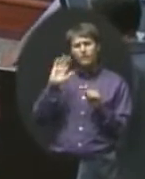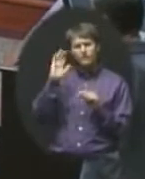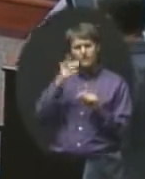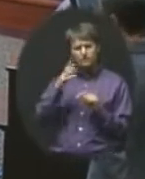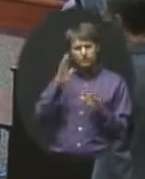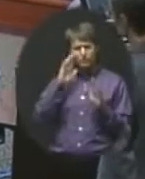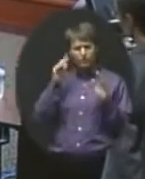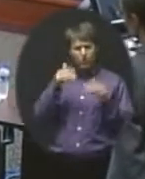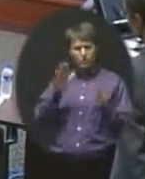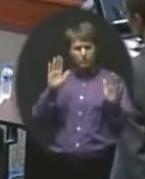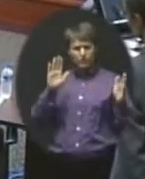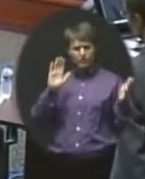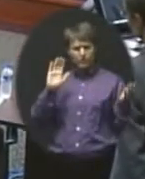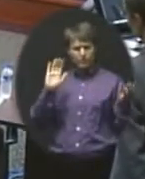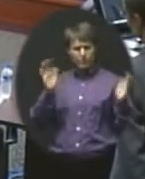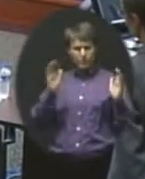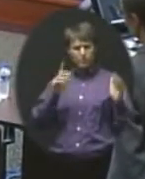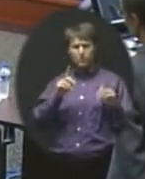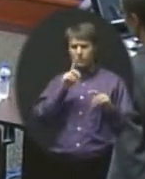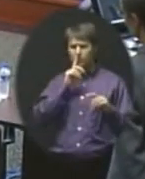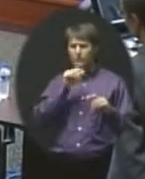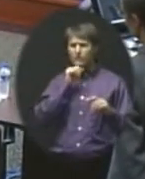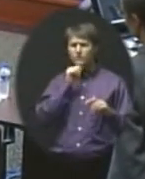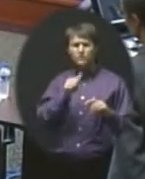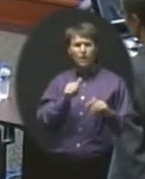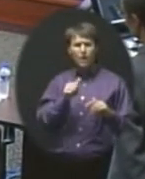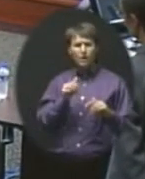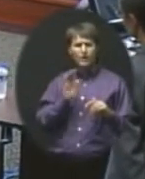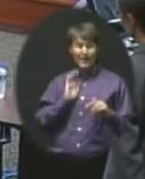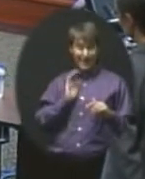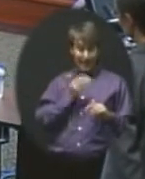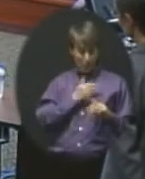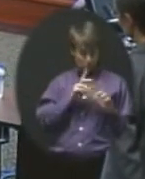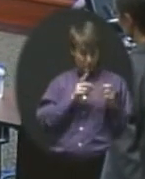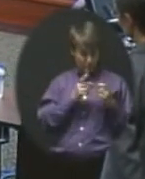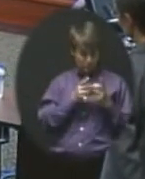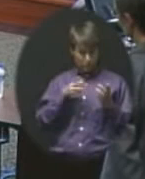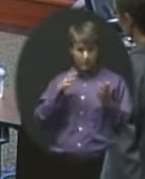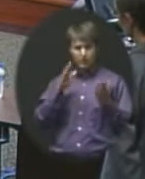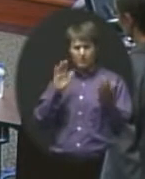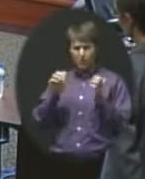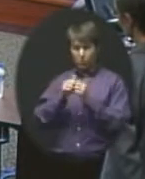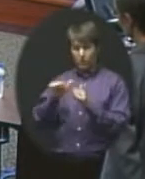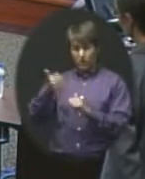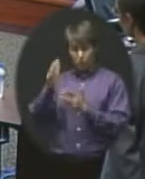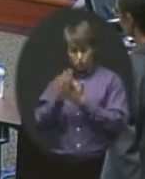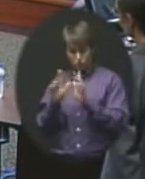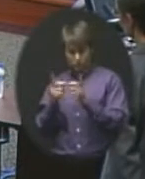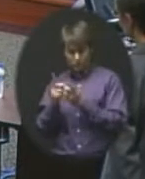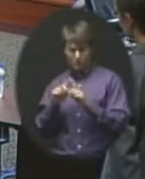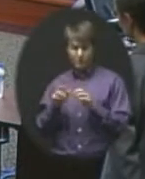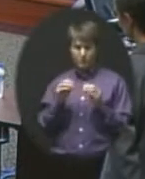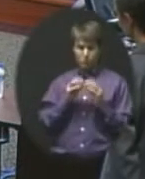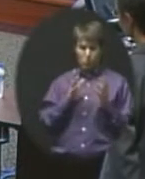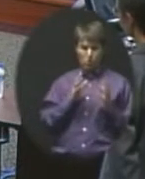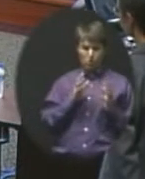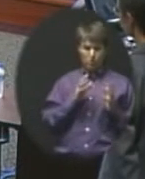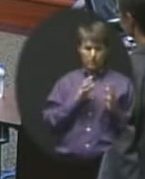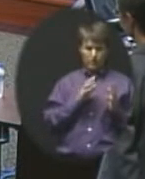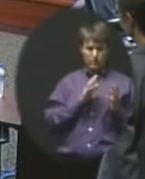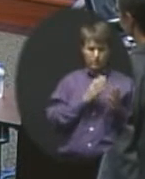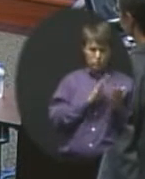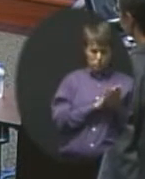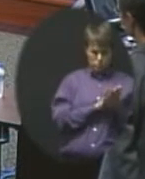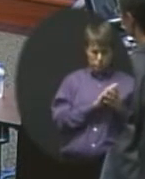of comparison then is not our district against another district, but it's an internal comparison of changes